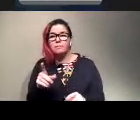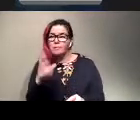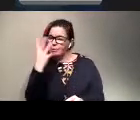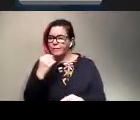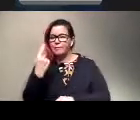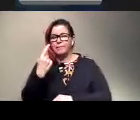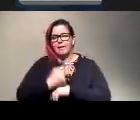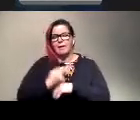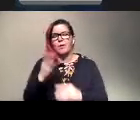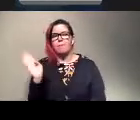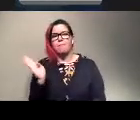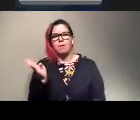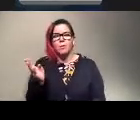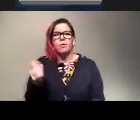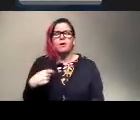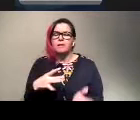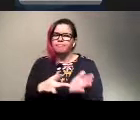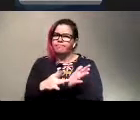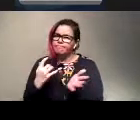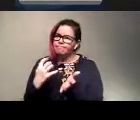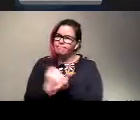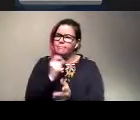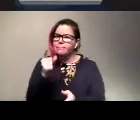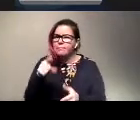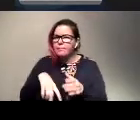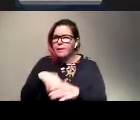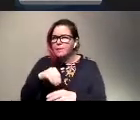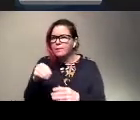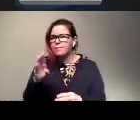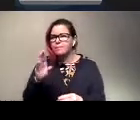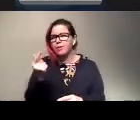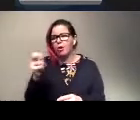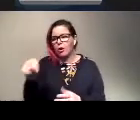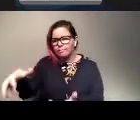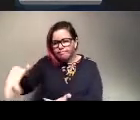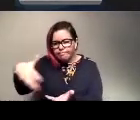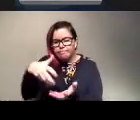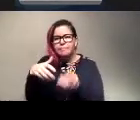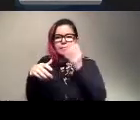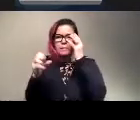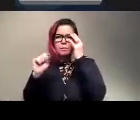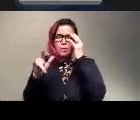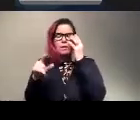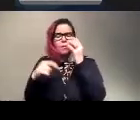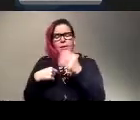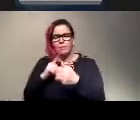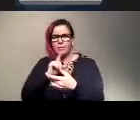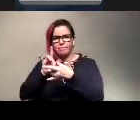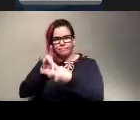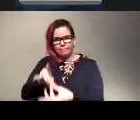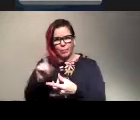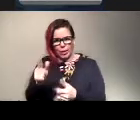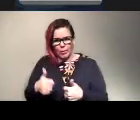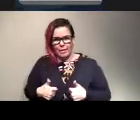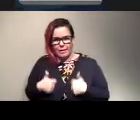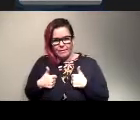Baltimore. I took advantage of it, just went out, got some soil from my garden. We're really tied to the soil where we live, and soils